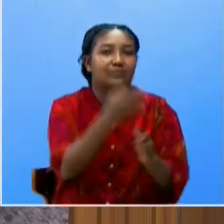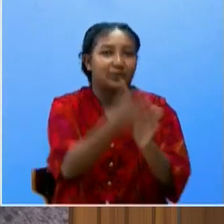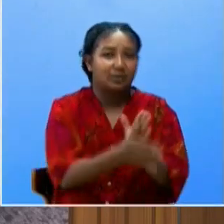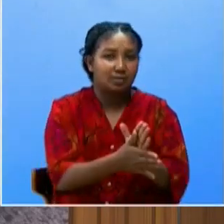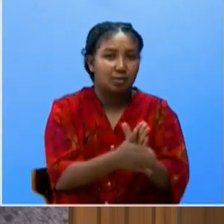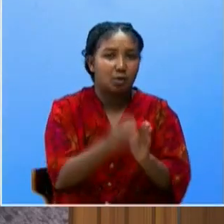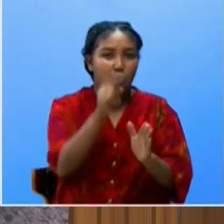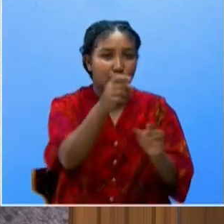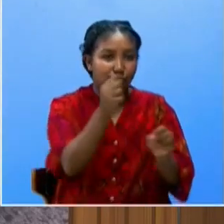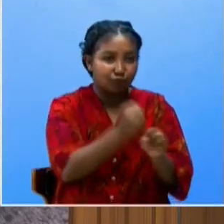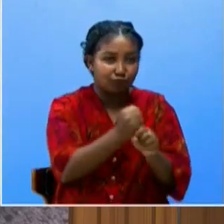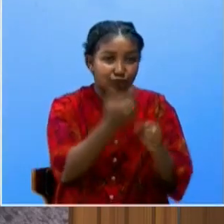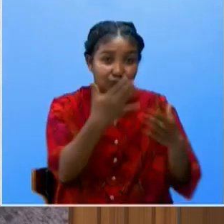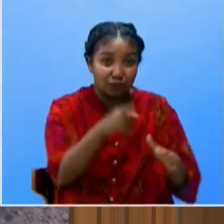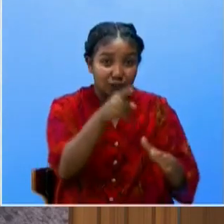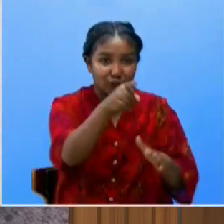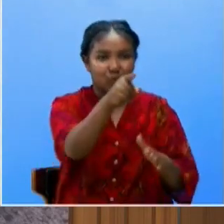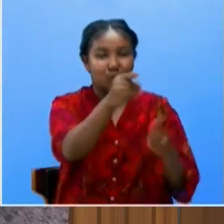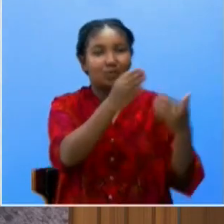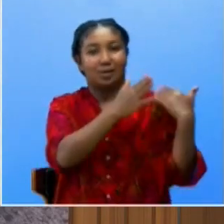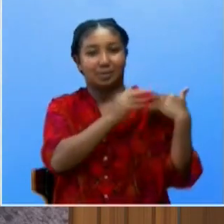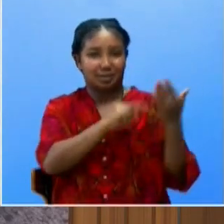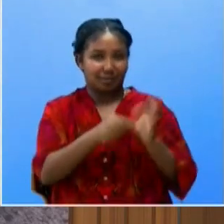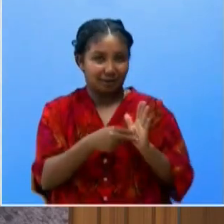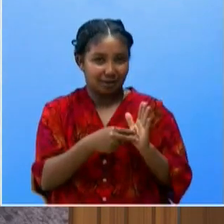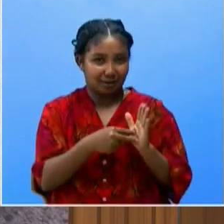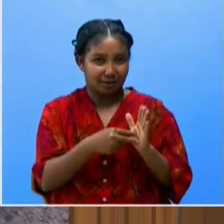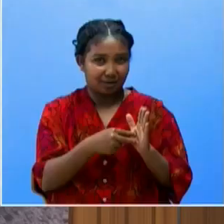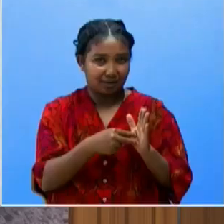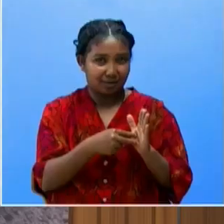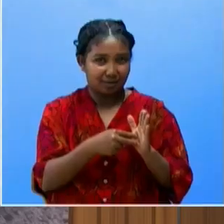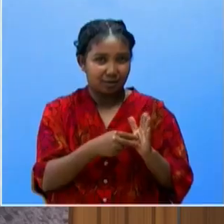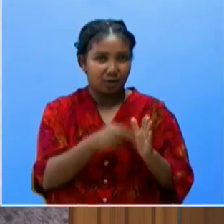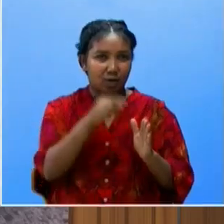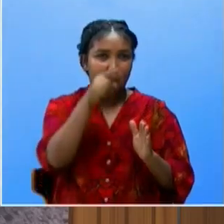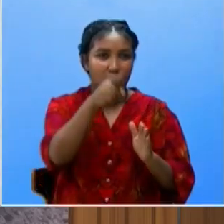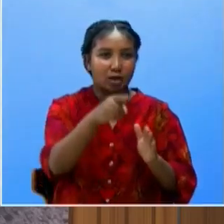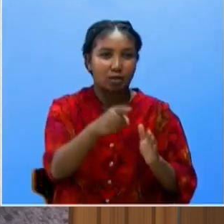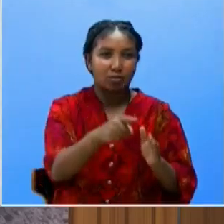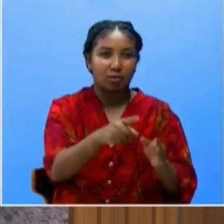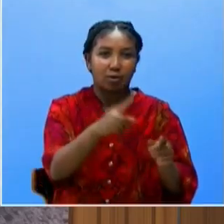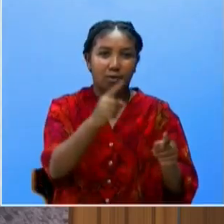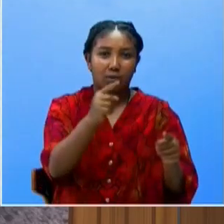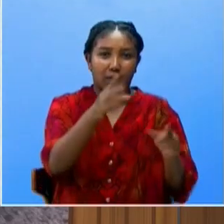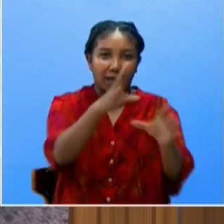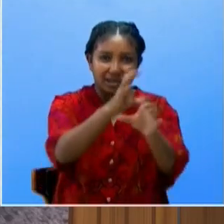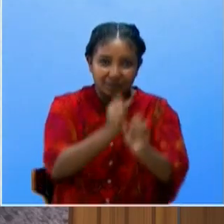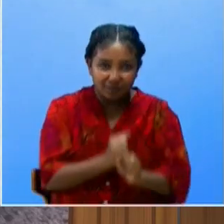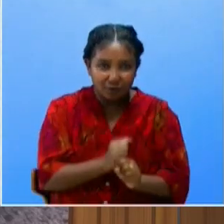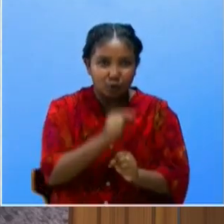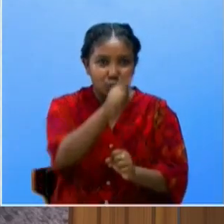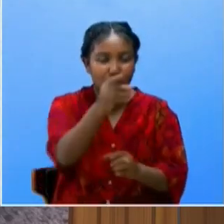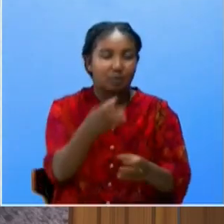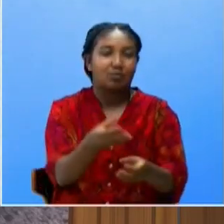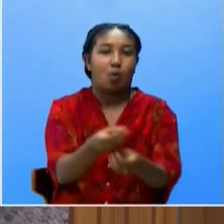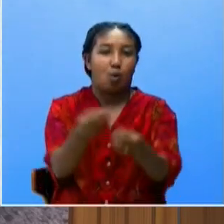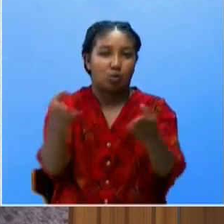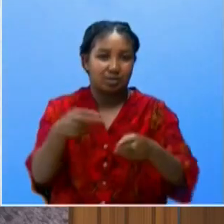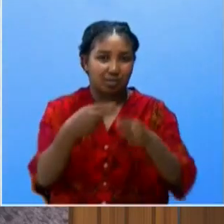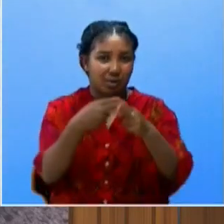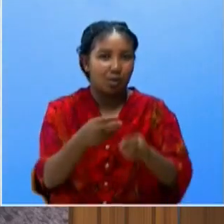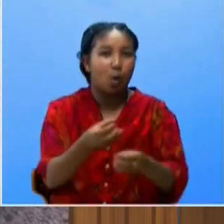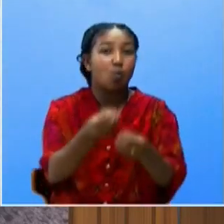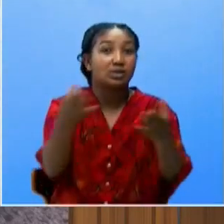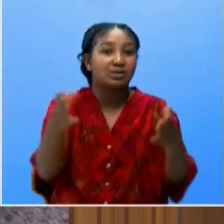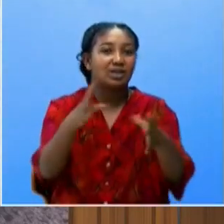When you perform the action, you are the subject. When you receive the action, you are the object. Object means